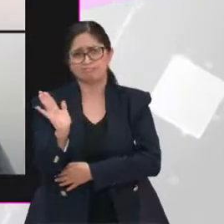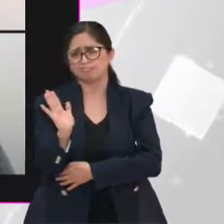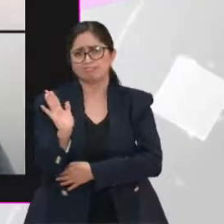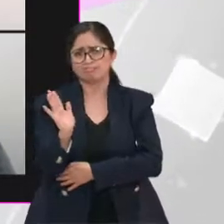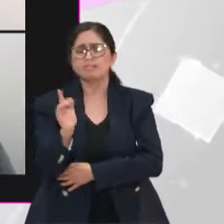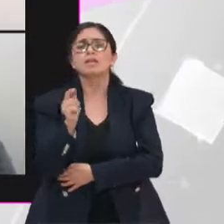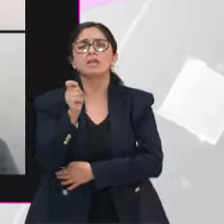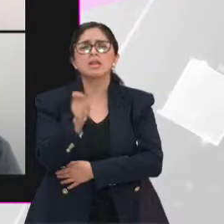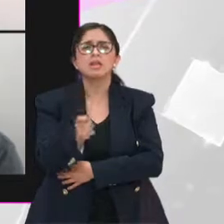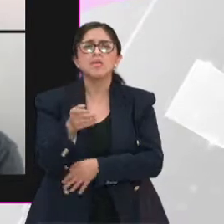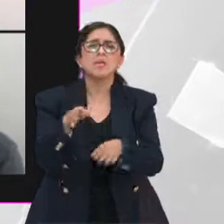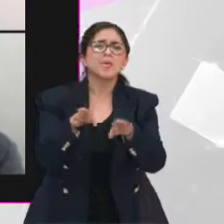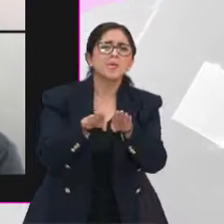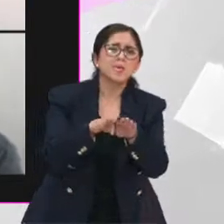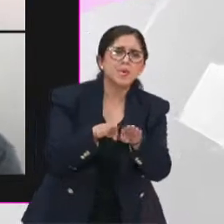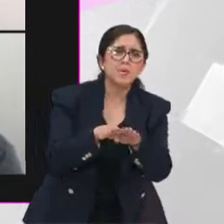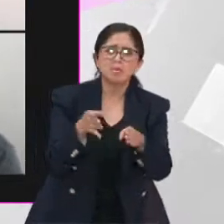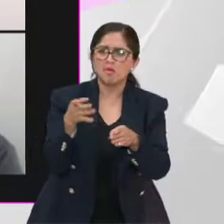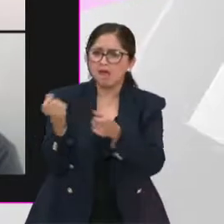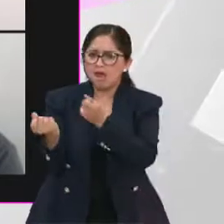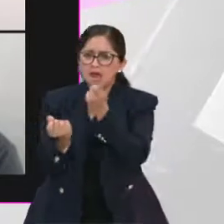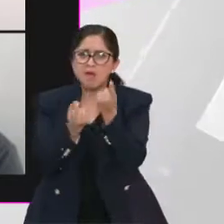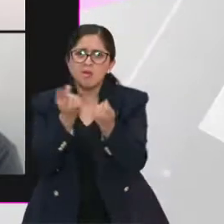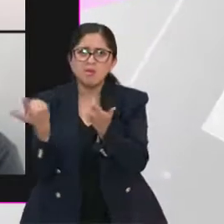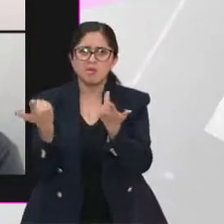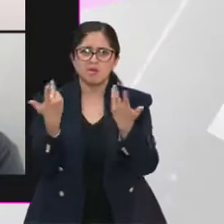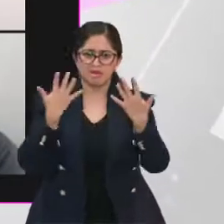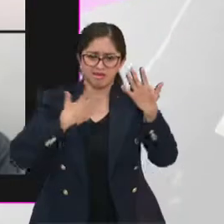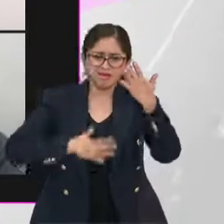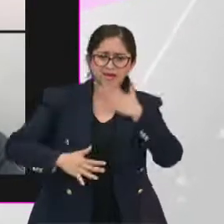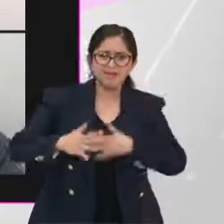countries, not only in Bolivia.